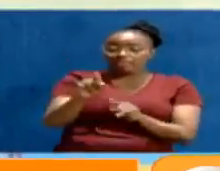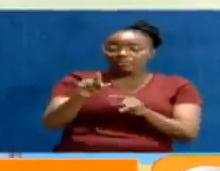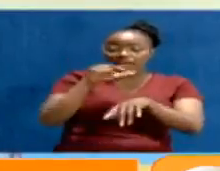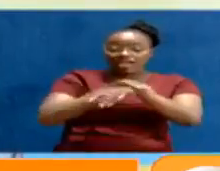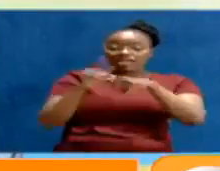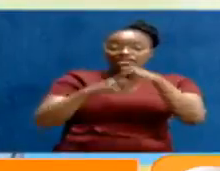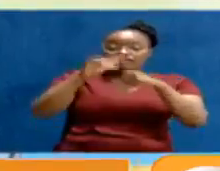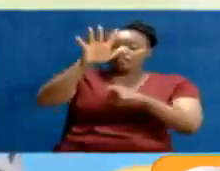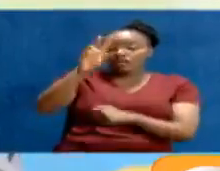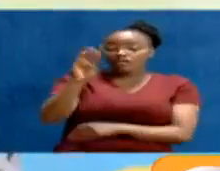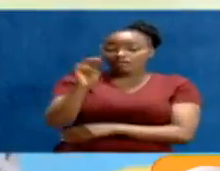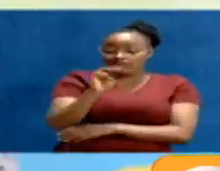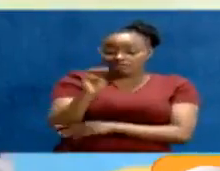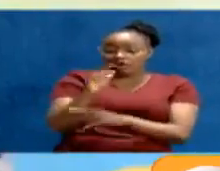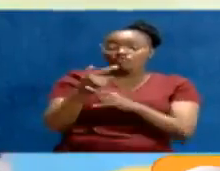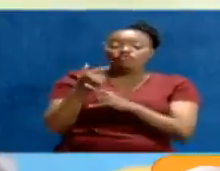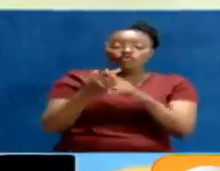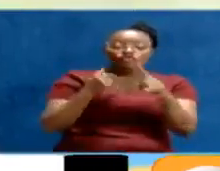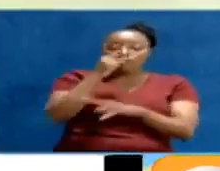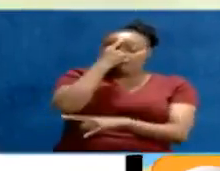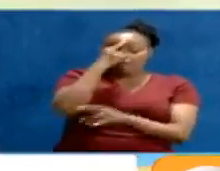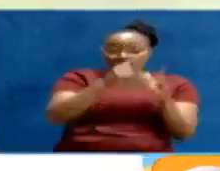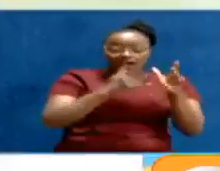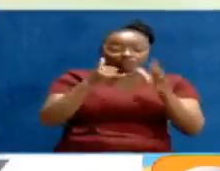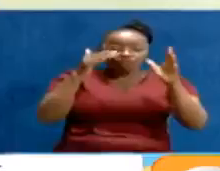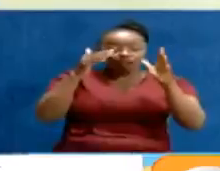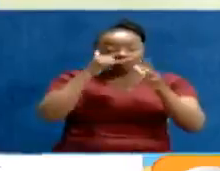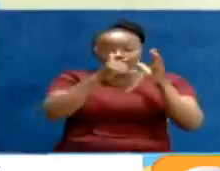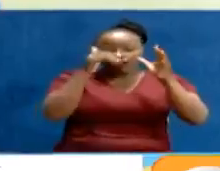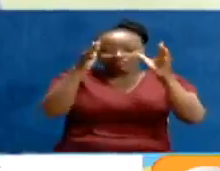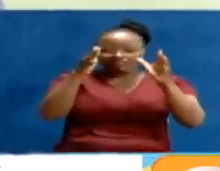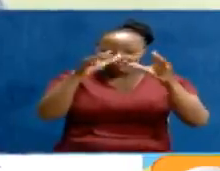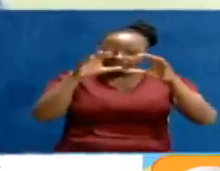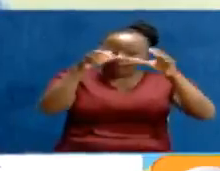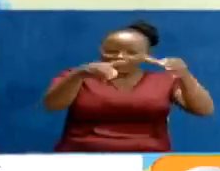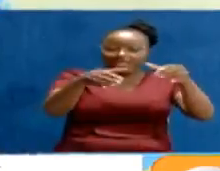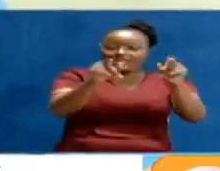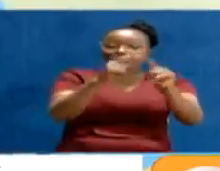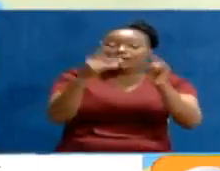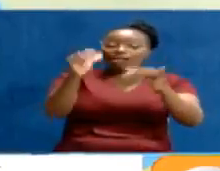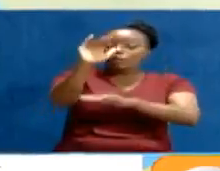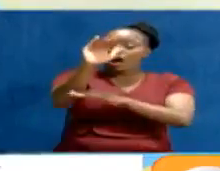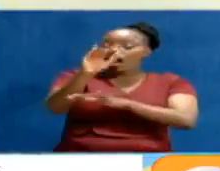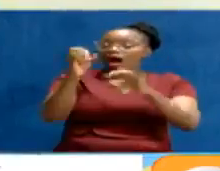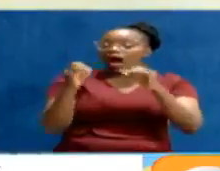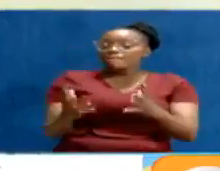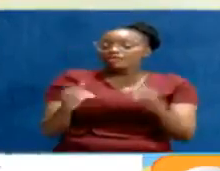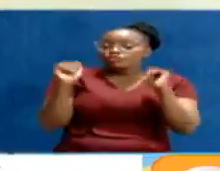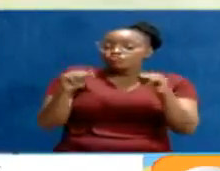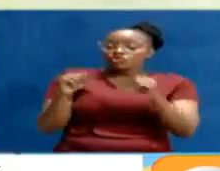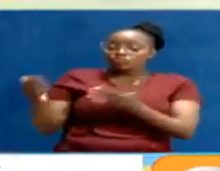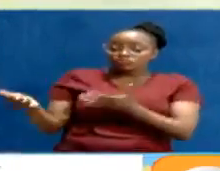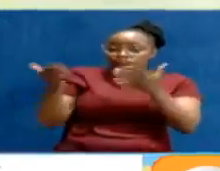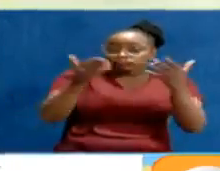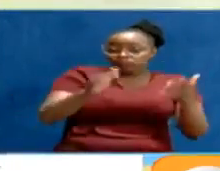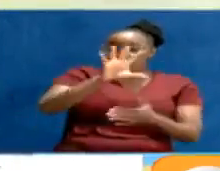get 65 million doses outside of the India manufacturing. But now we are asking them how many are likely to